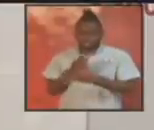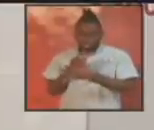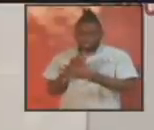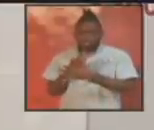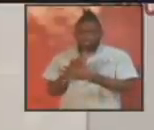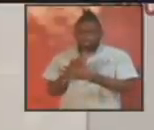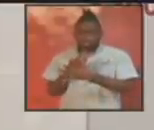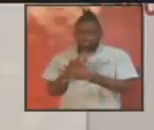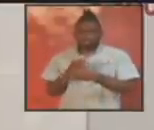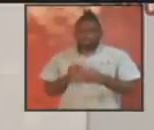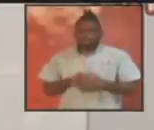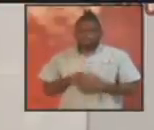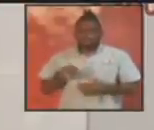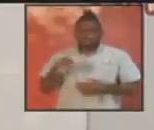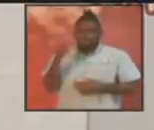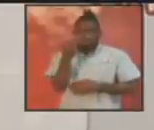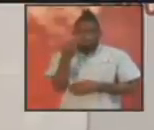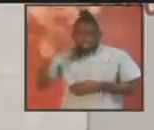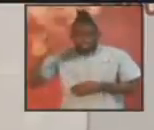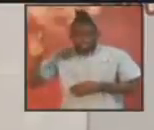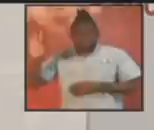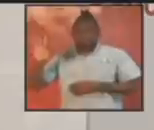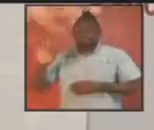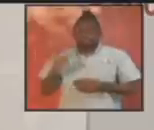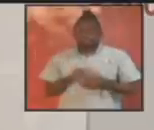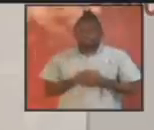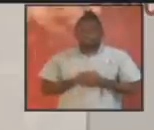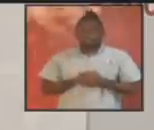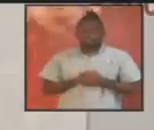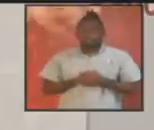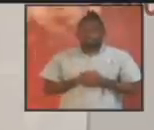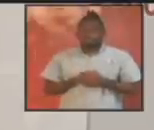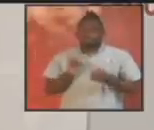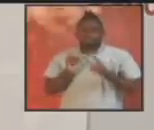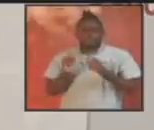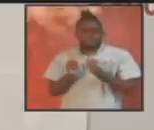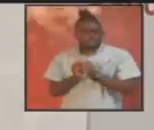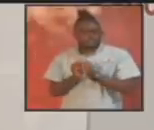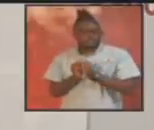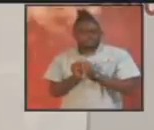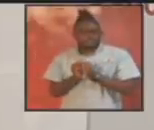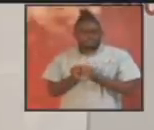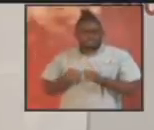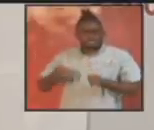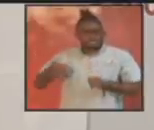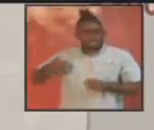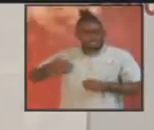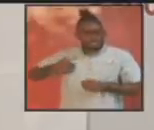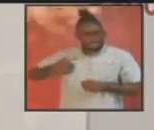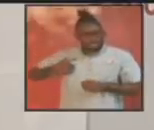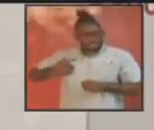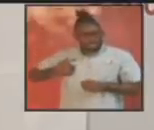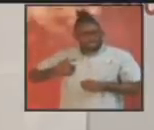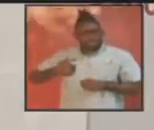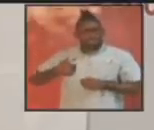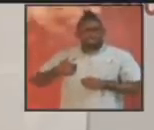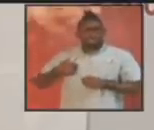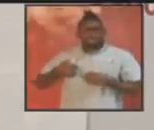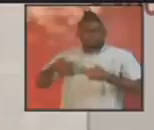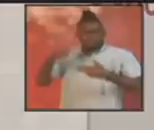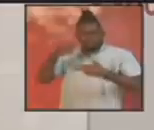France. I've had extensive discussion with the High Commissioner of Canada. And